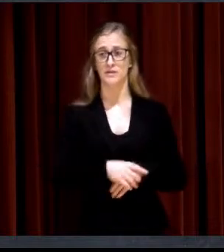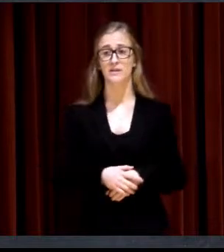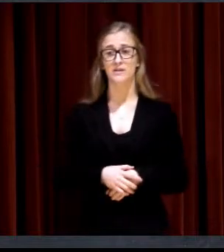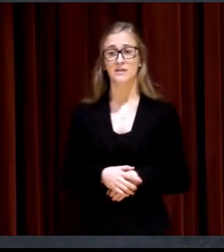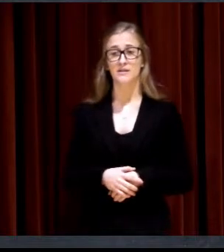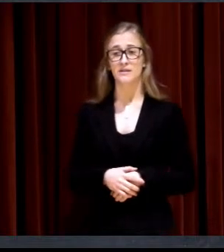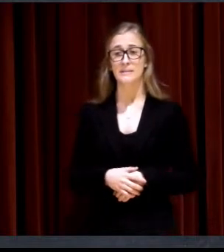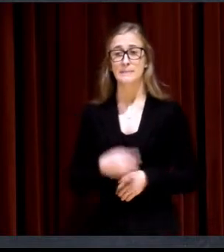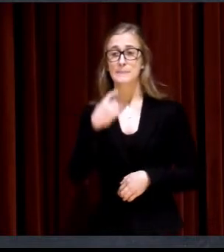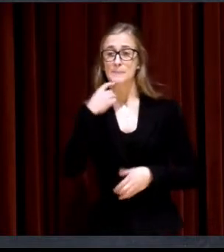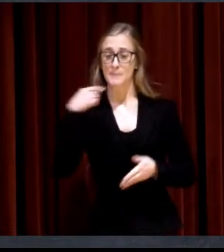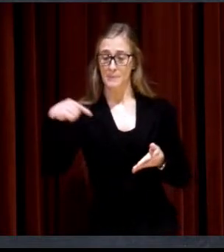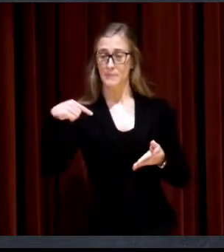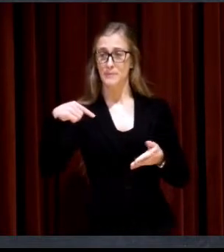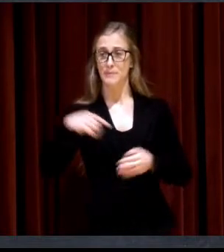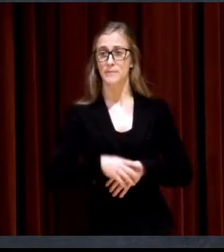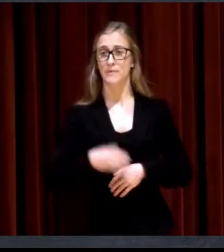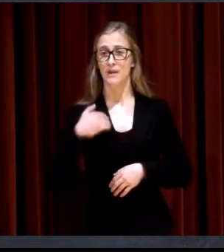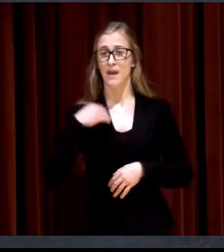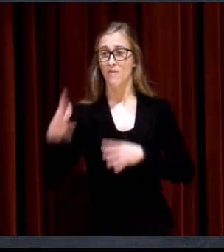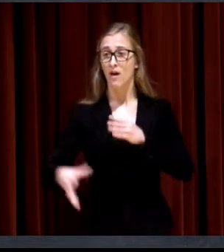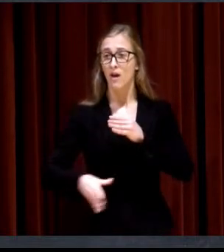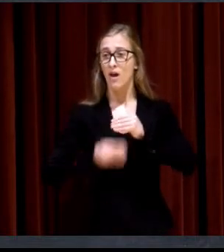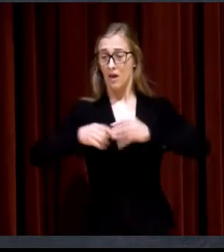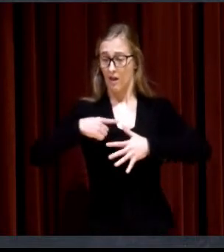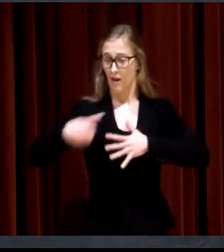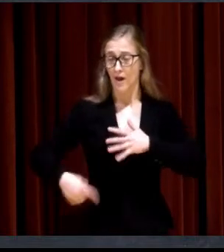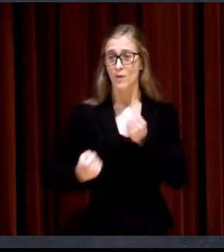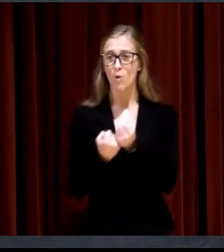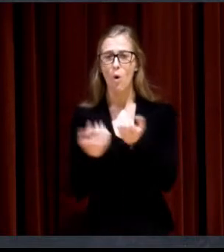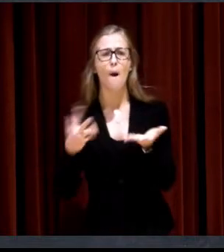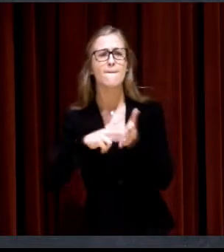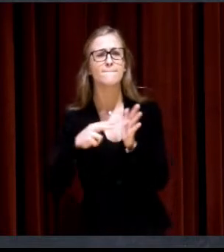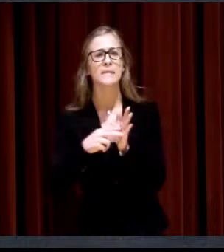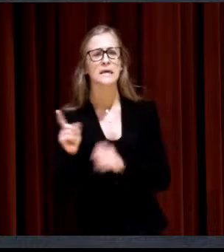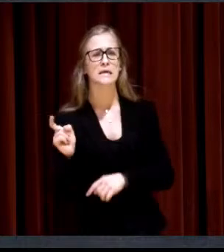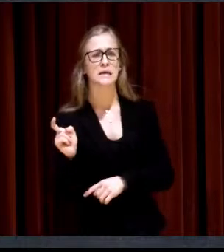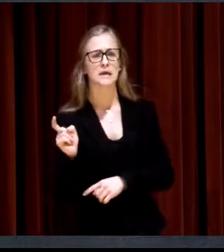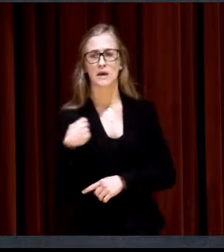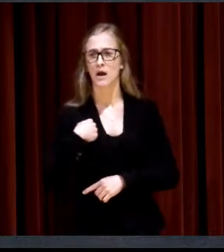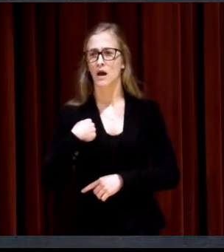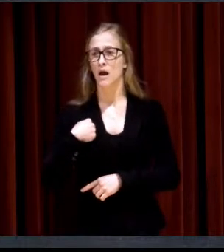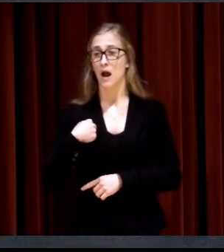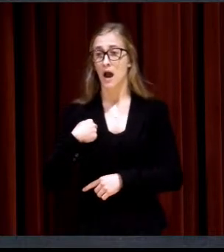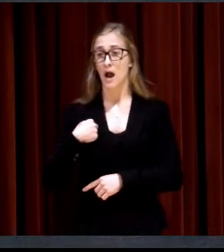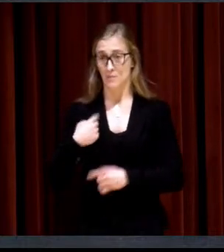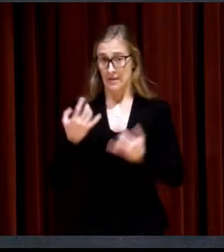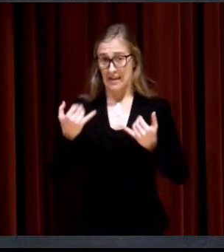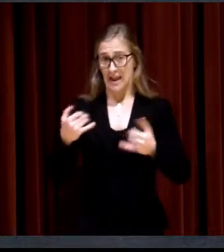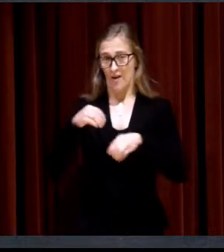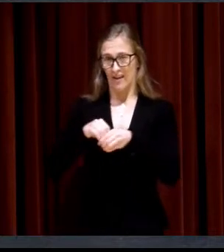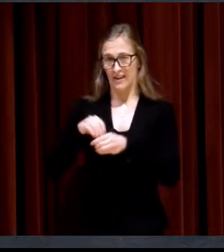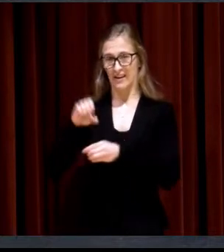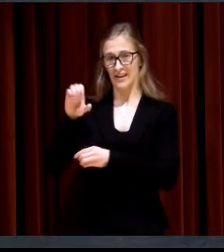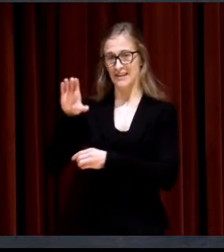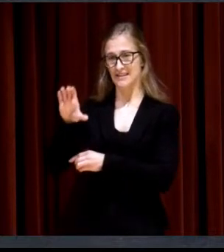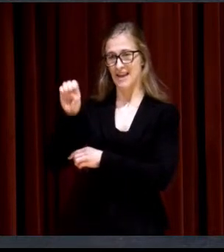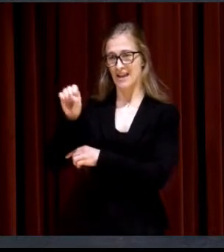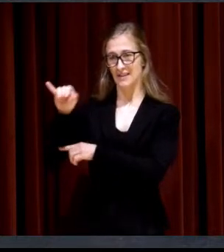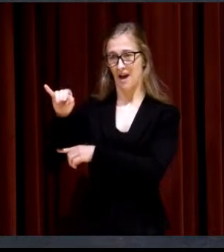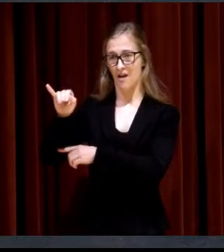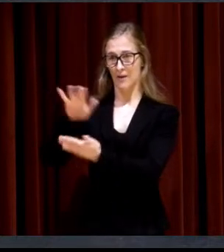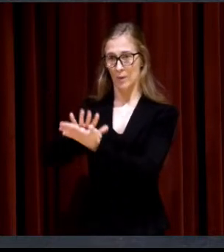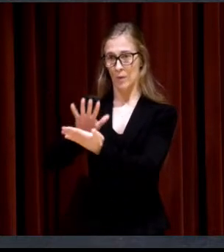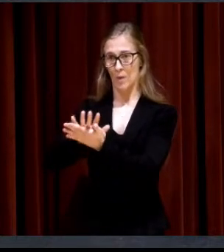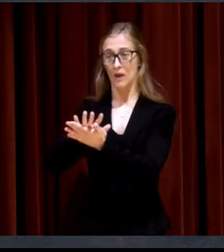when it says that we have all this additional support, what does that actually mean? Because I'm currently in a CSI school, right? And so